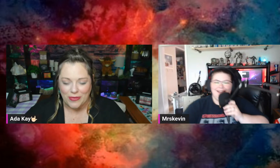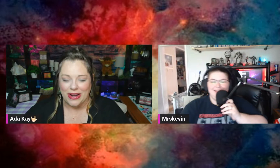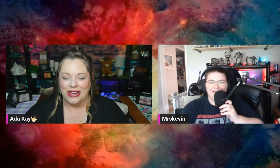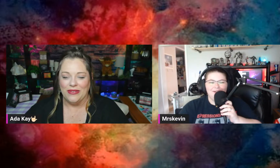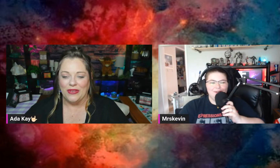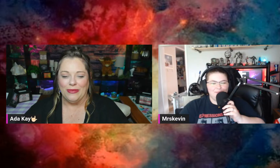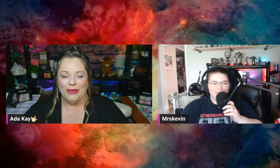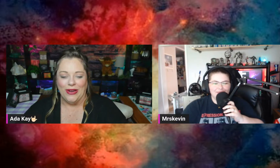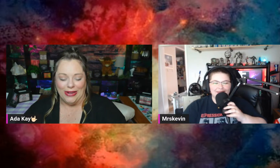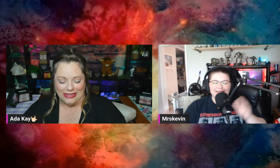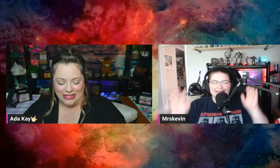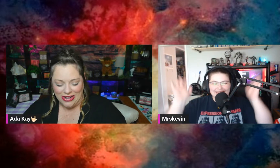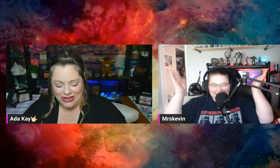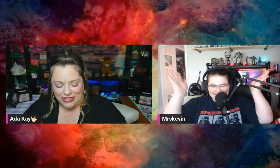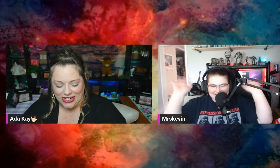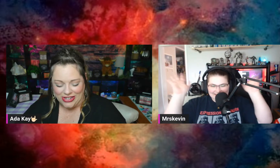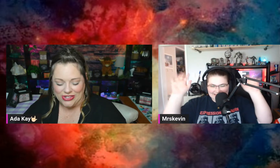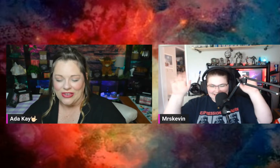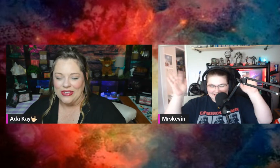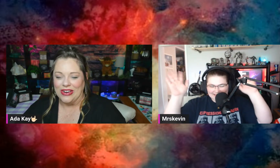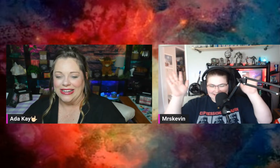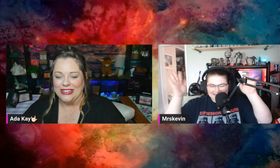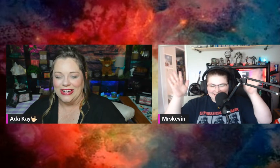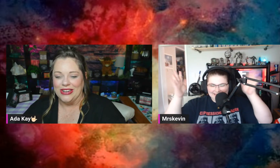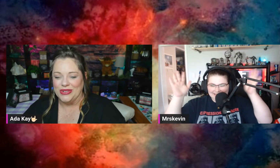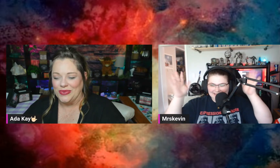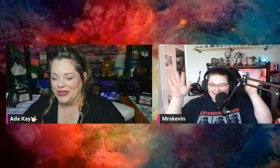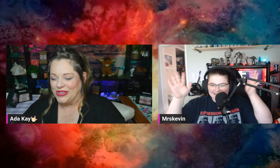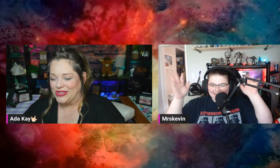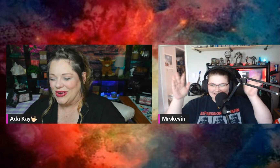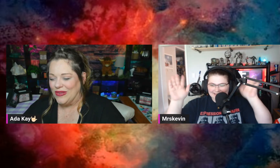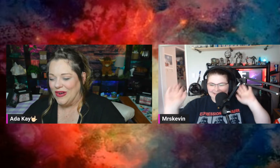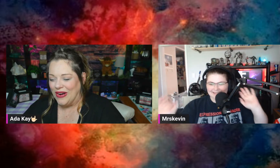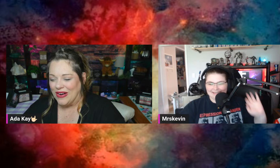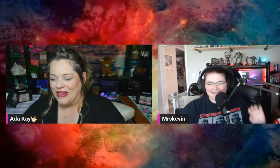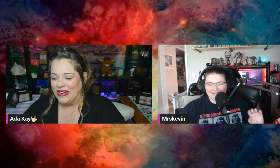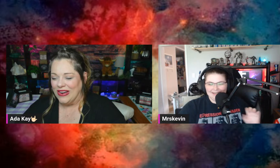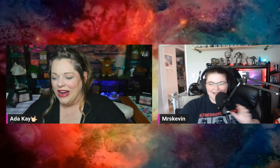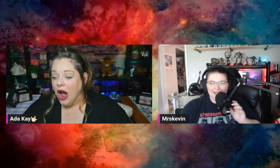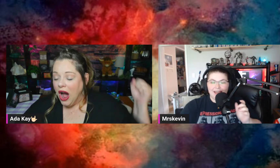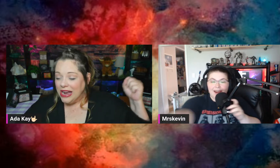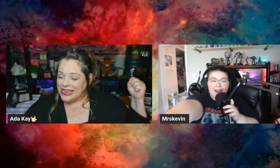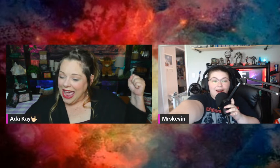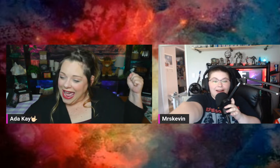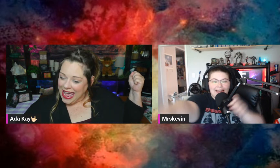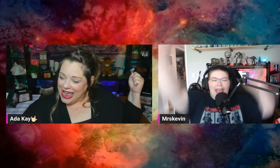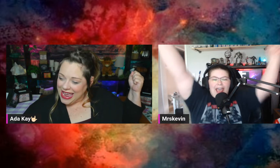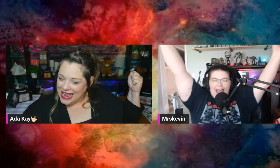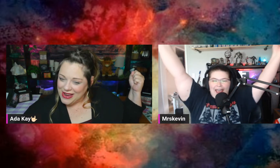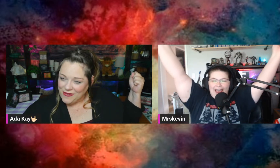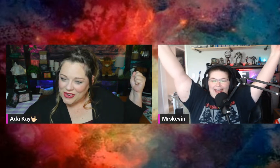Sure, everybody give her applause. She has earned it. She has worked so hard. There!